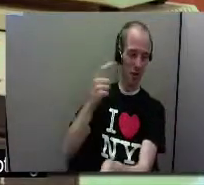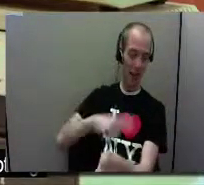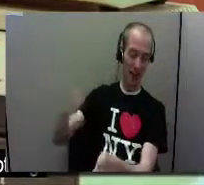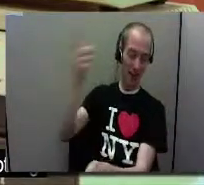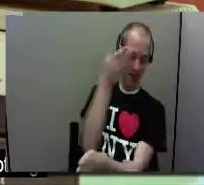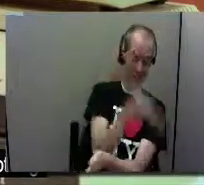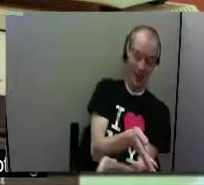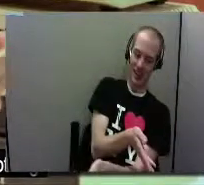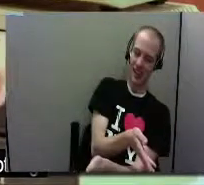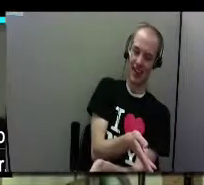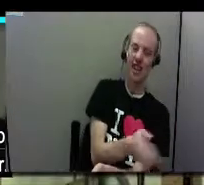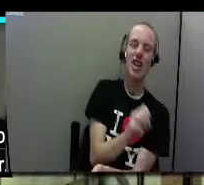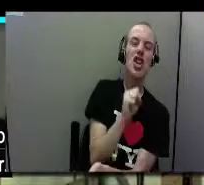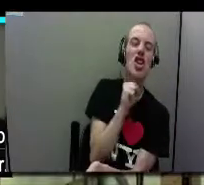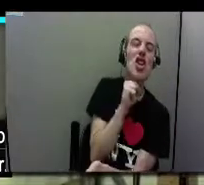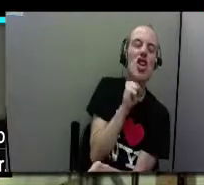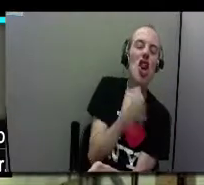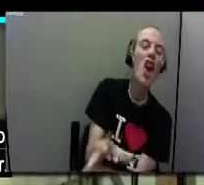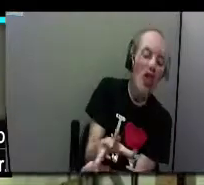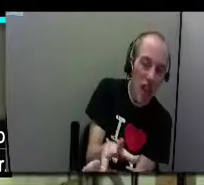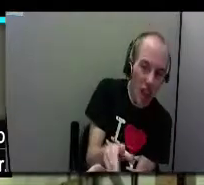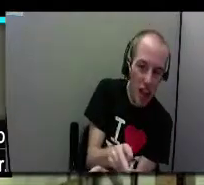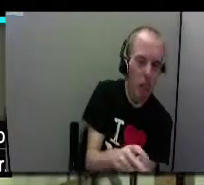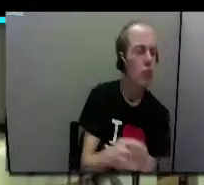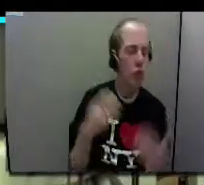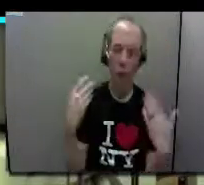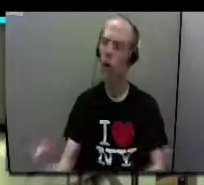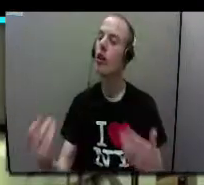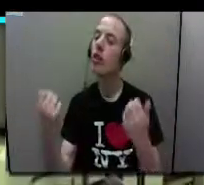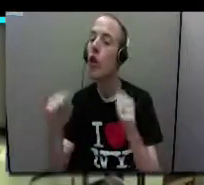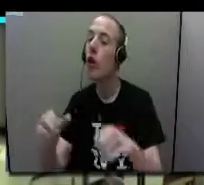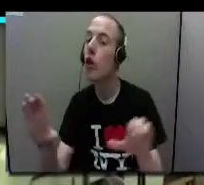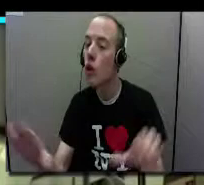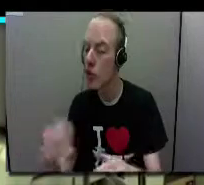here has nothing. Go ahead and try to do something on the computer.